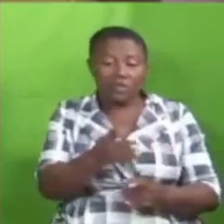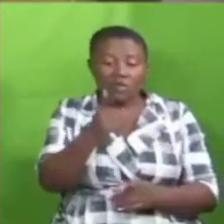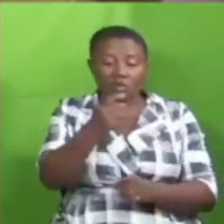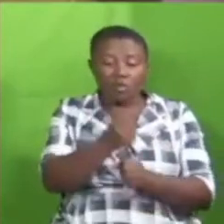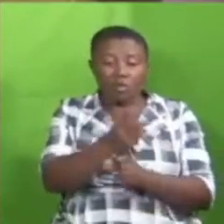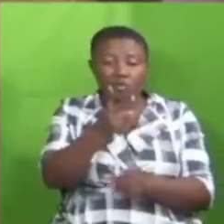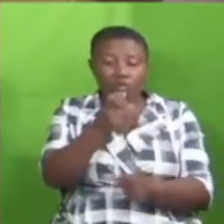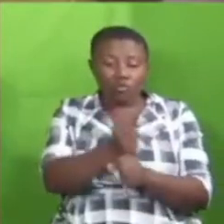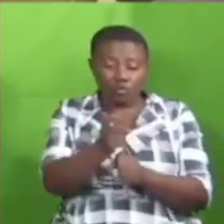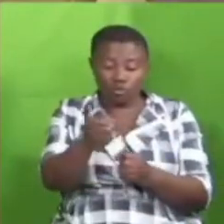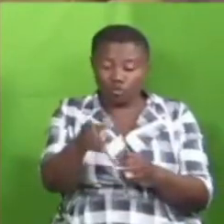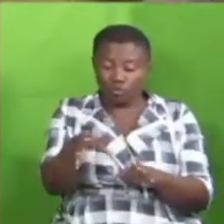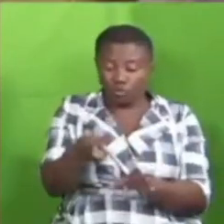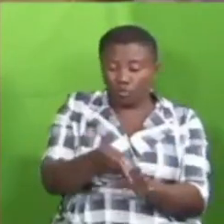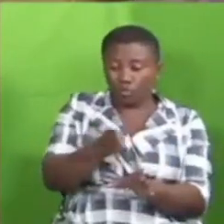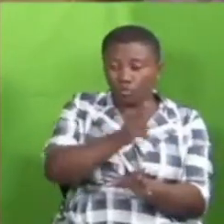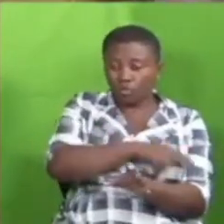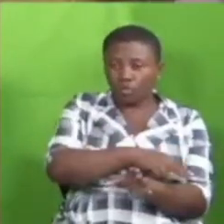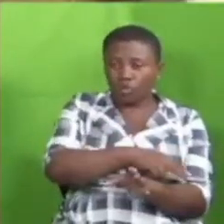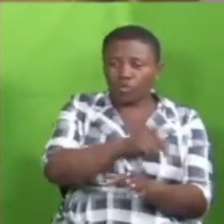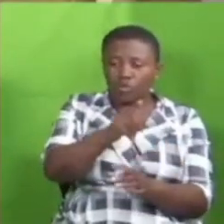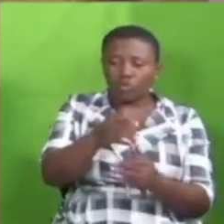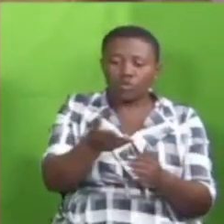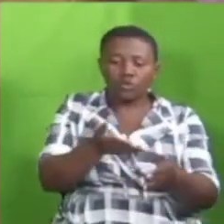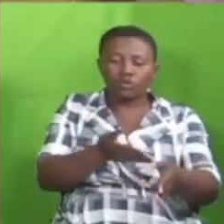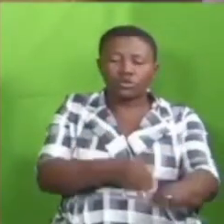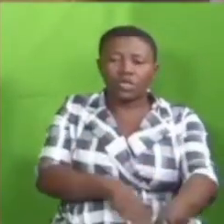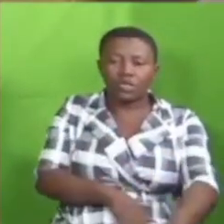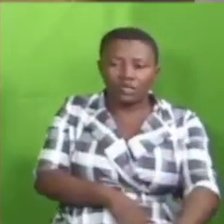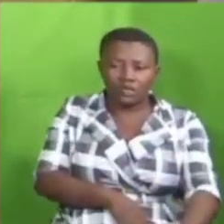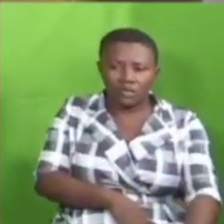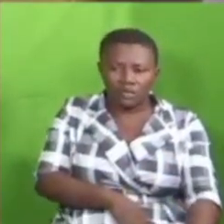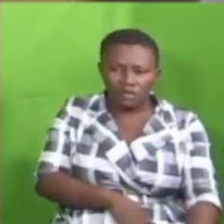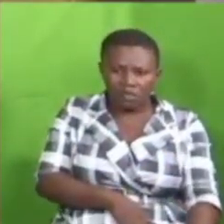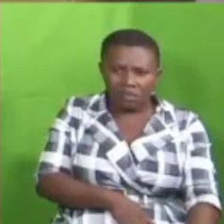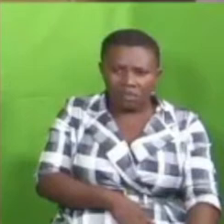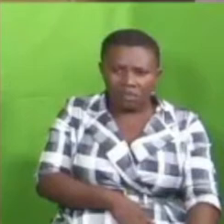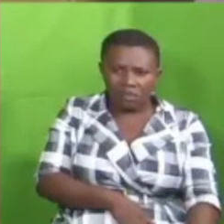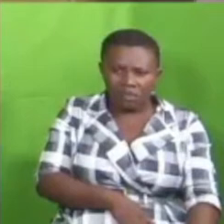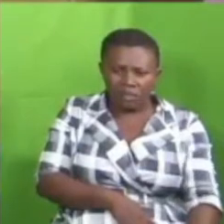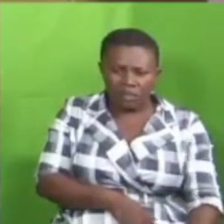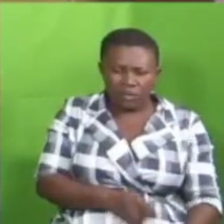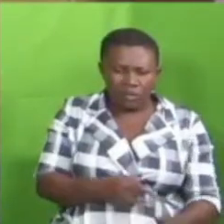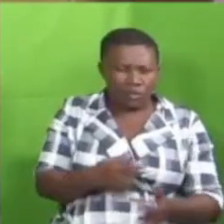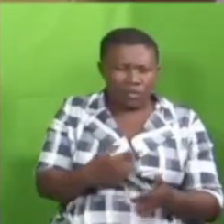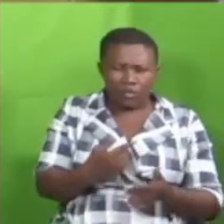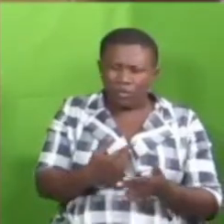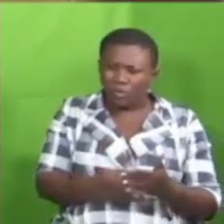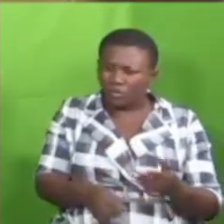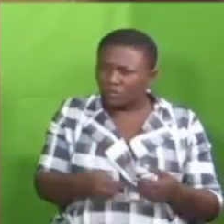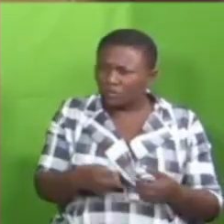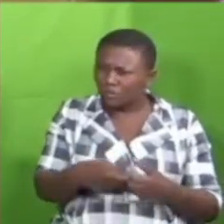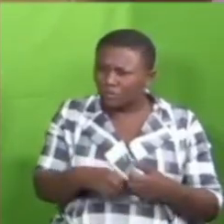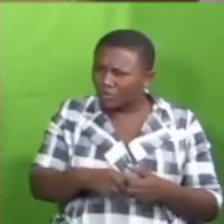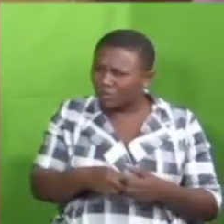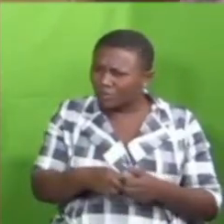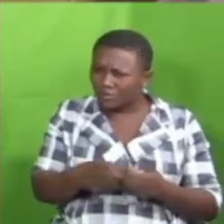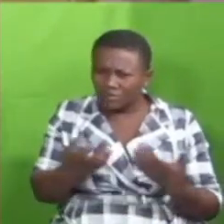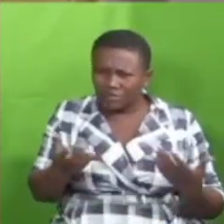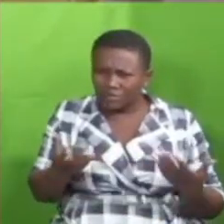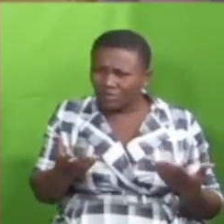have exited, you've passed on to glory. Mr. Speaker, what really is the problem? I've just checked his